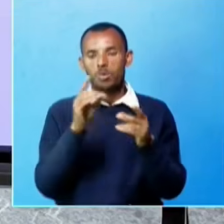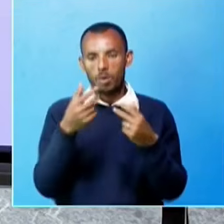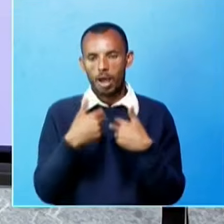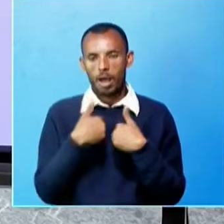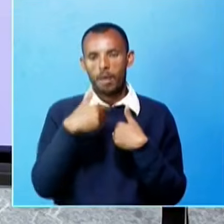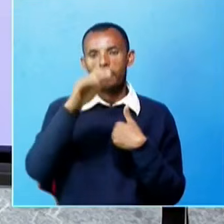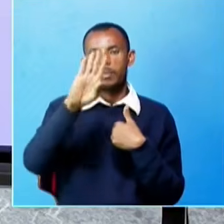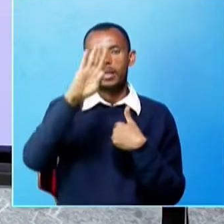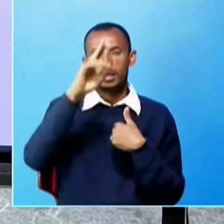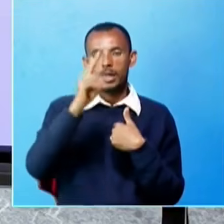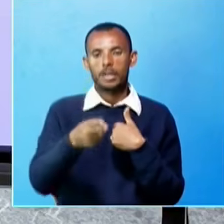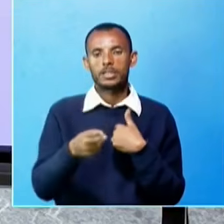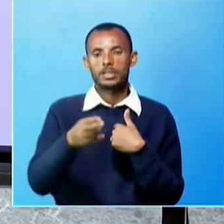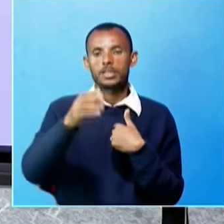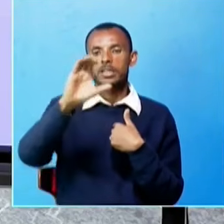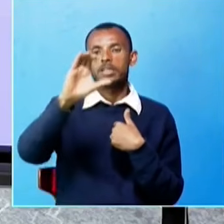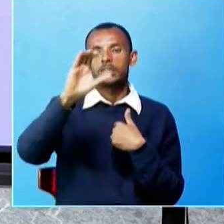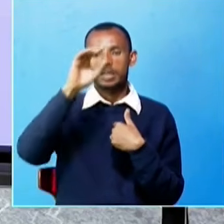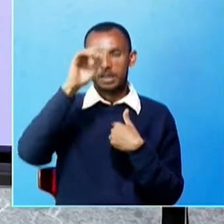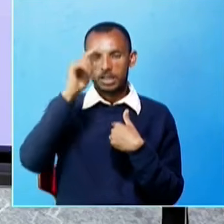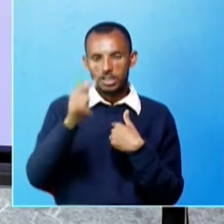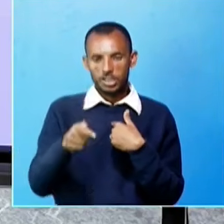DH, CG,